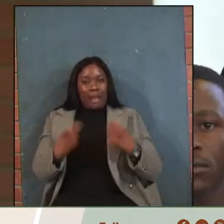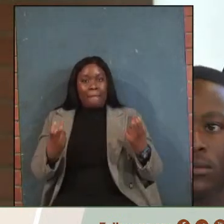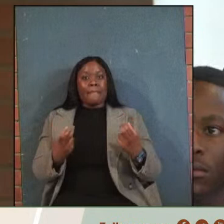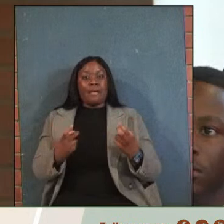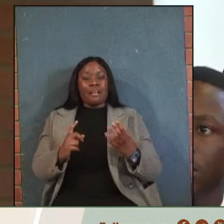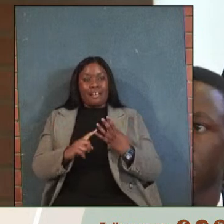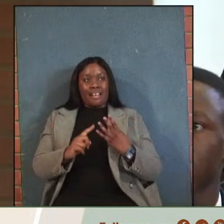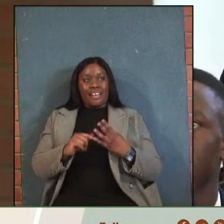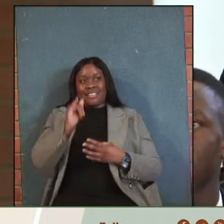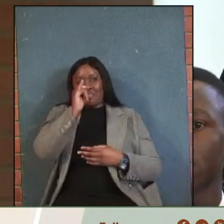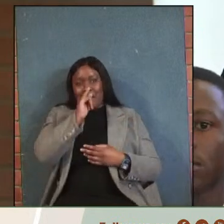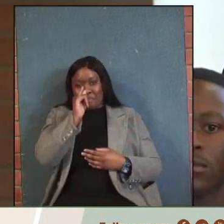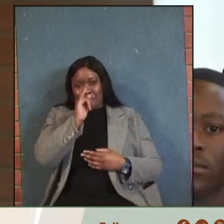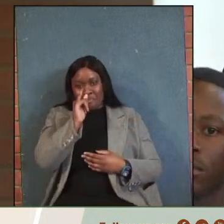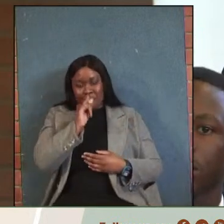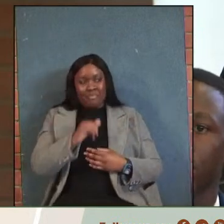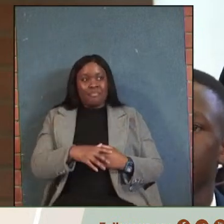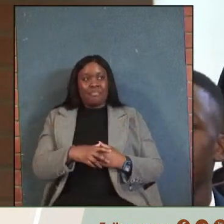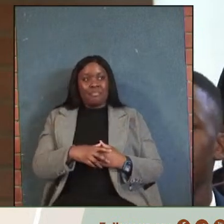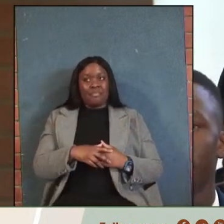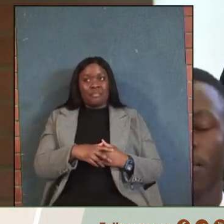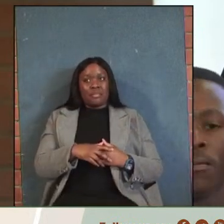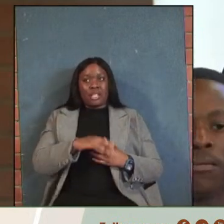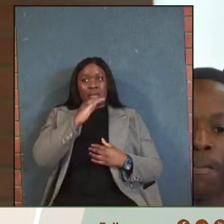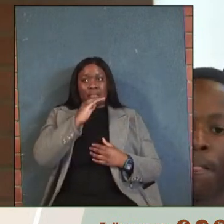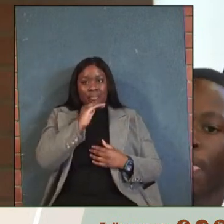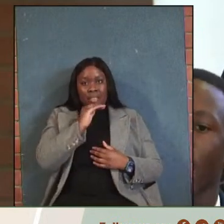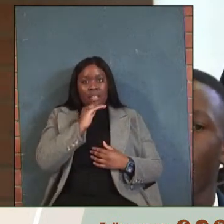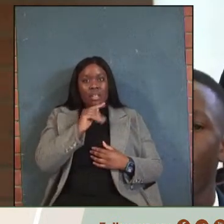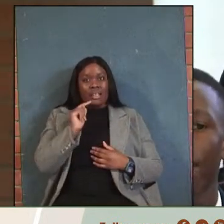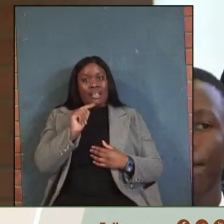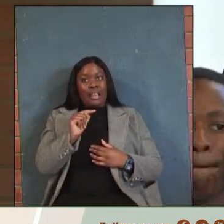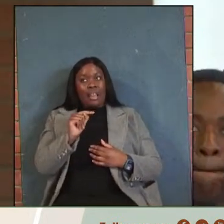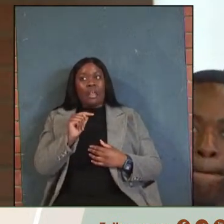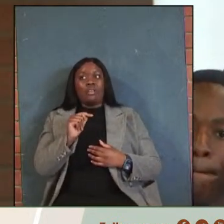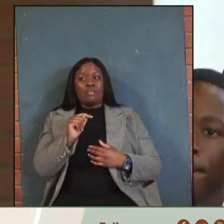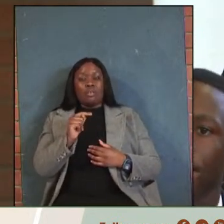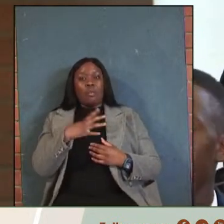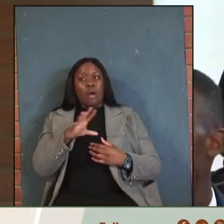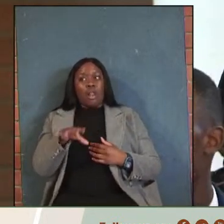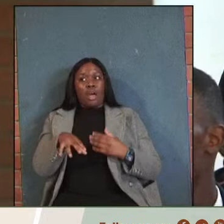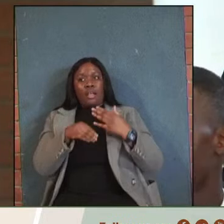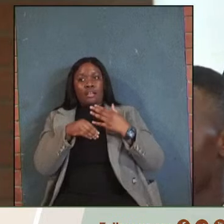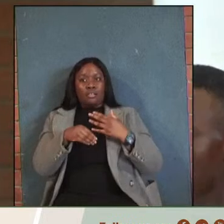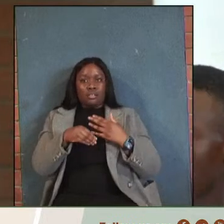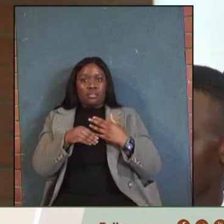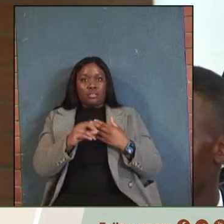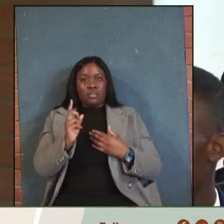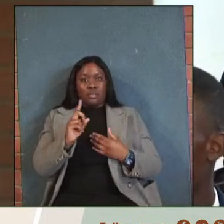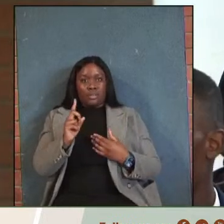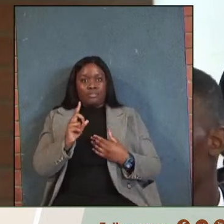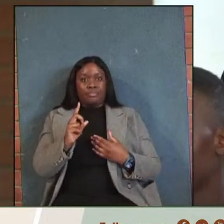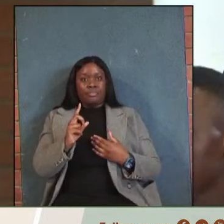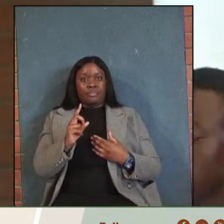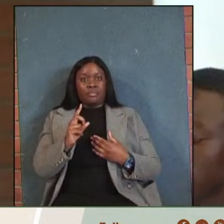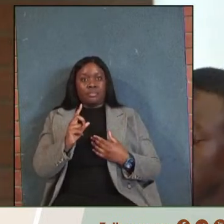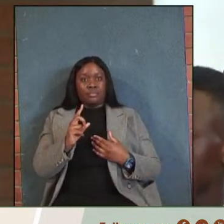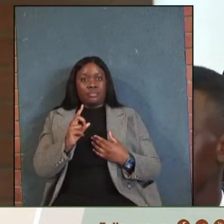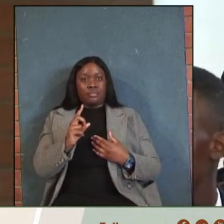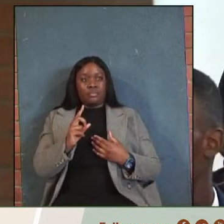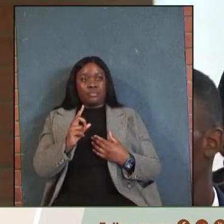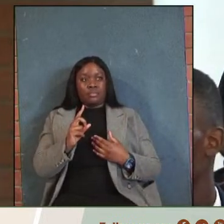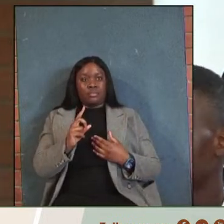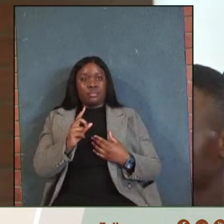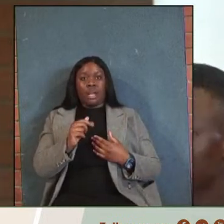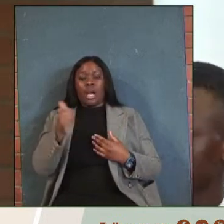of aggression. To these descriptions, one can also add the notion of the wrongness of using another